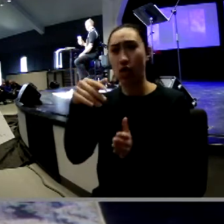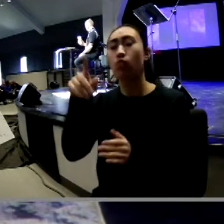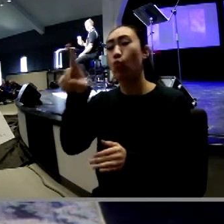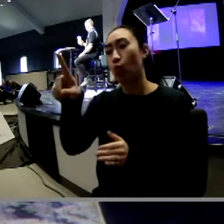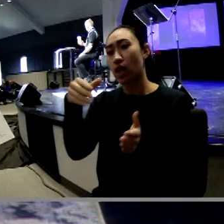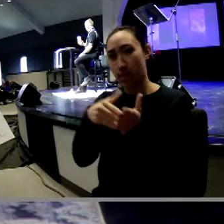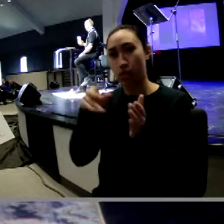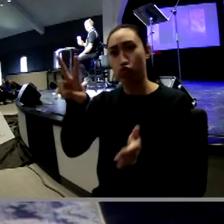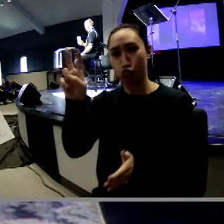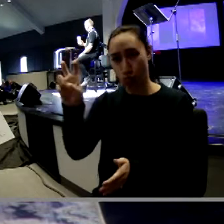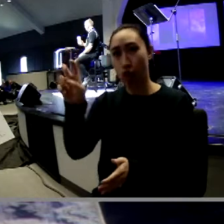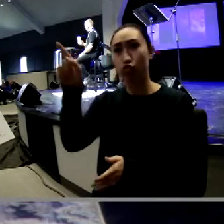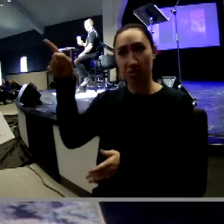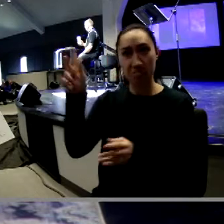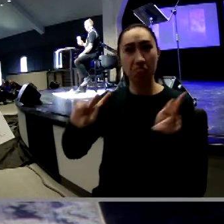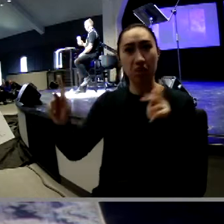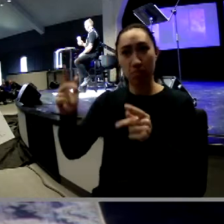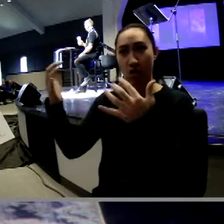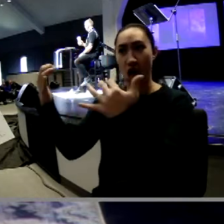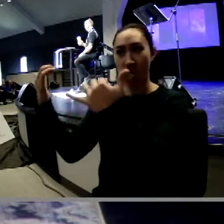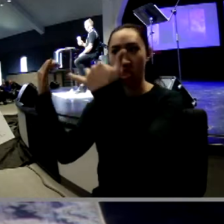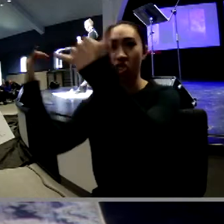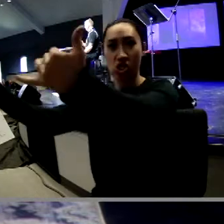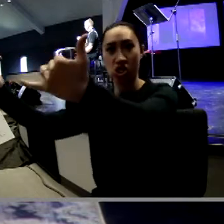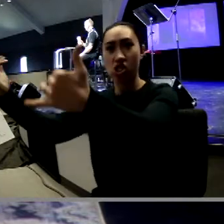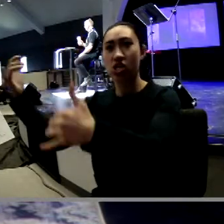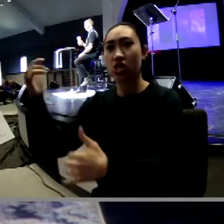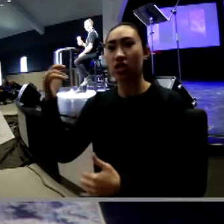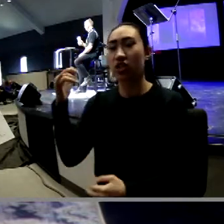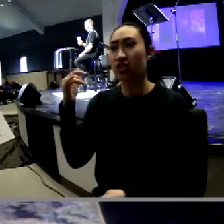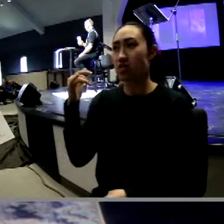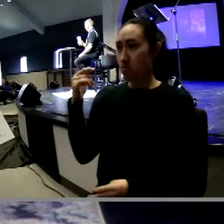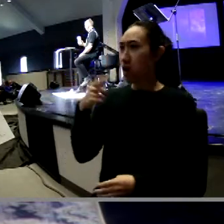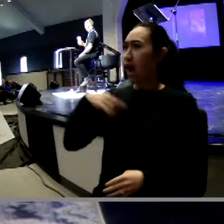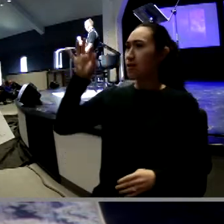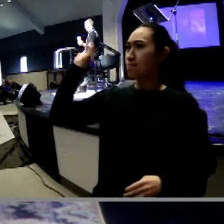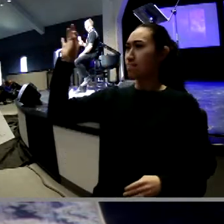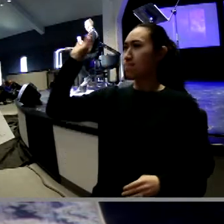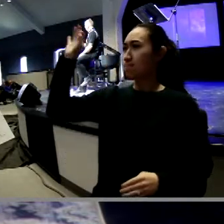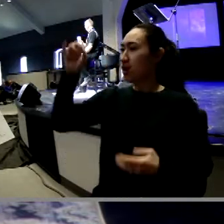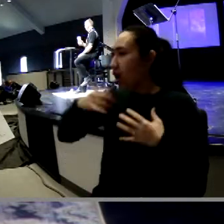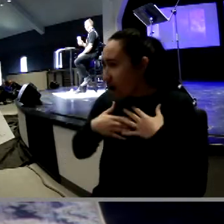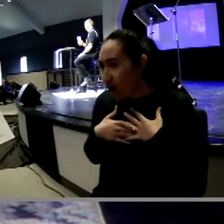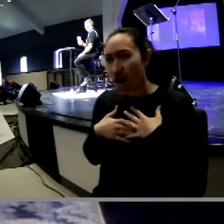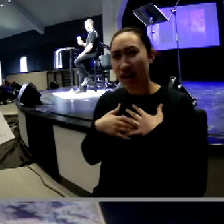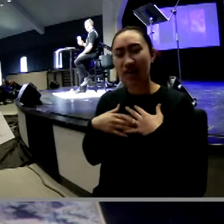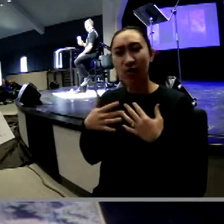But I wouldn't trade being here with you for 10 Target Centers. So